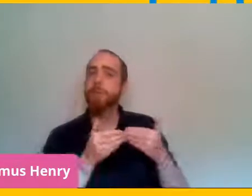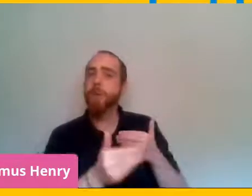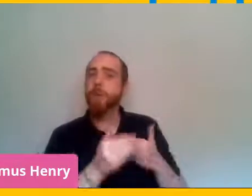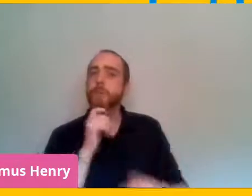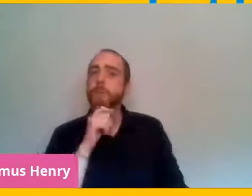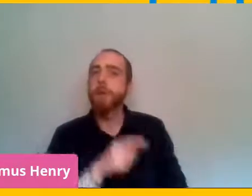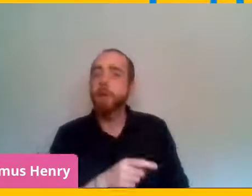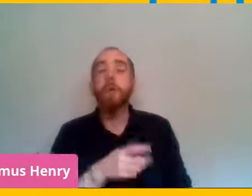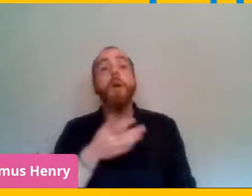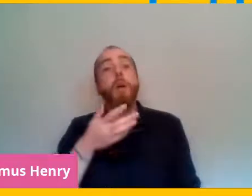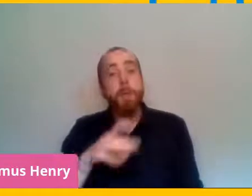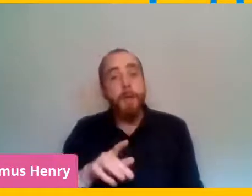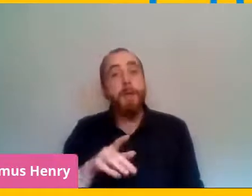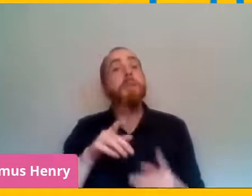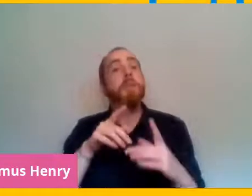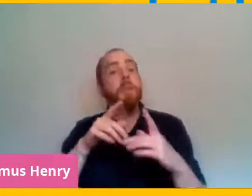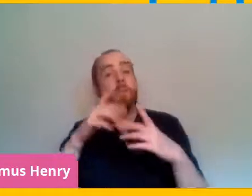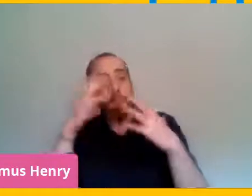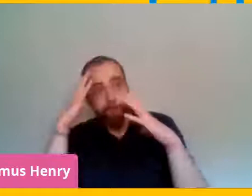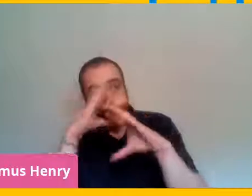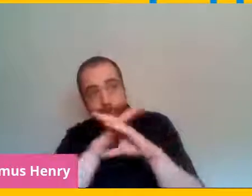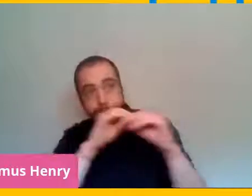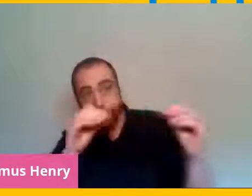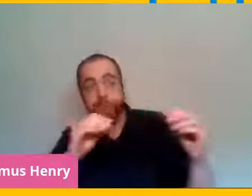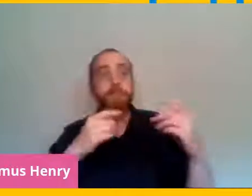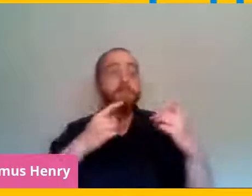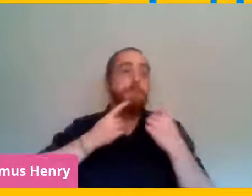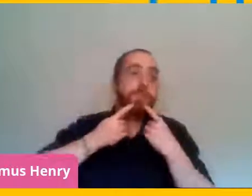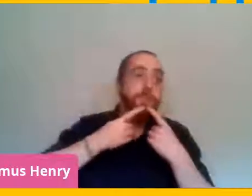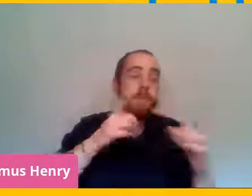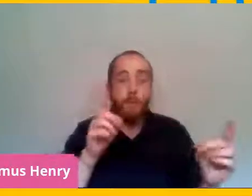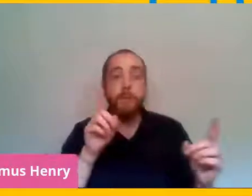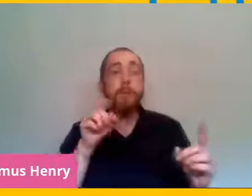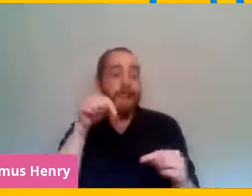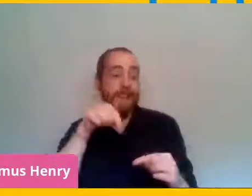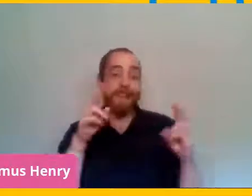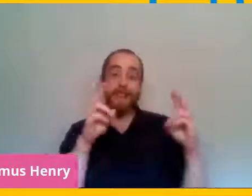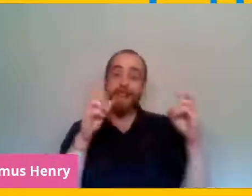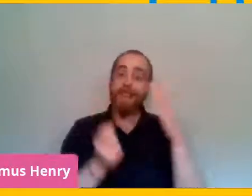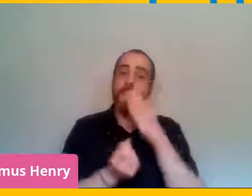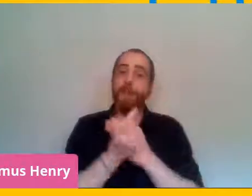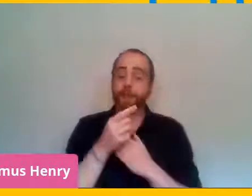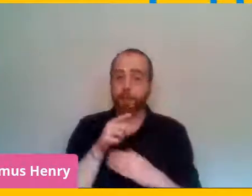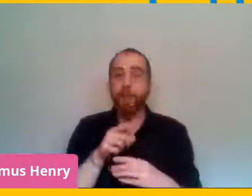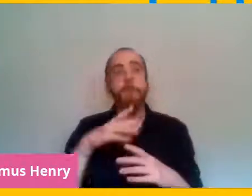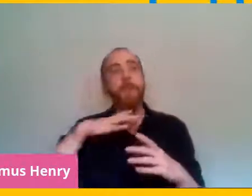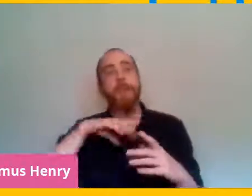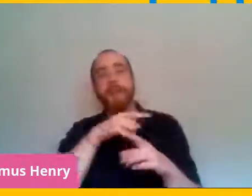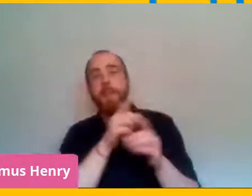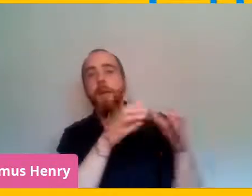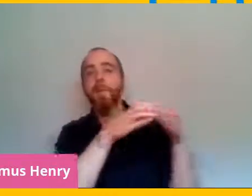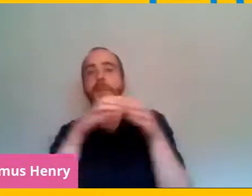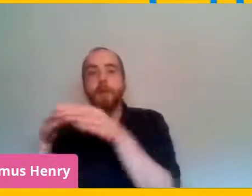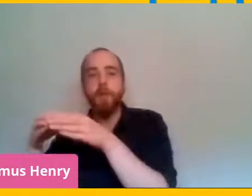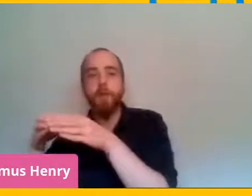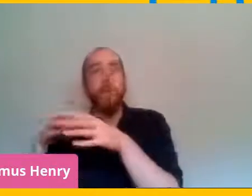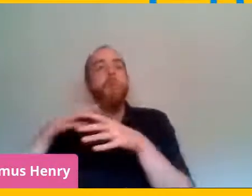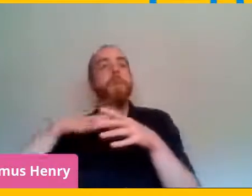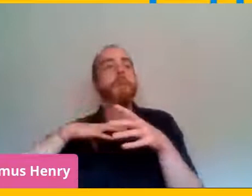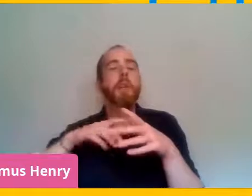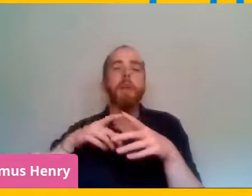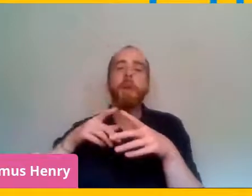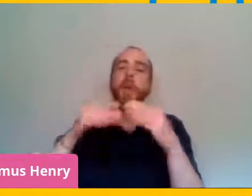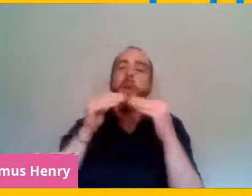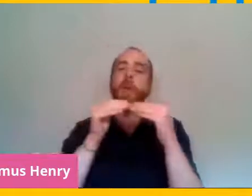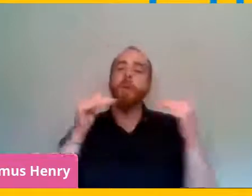union in our lobbying and campaigning and also in our press work. And what we really need branches to do, and this is about how we pull together in this campaign, is